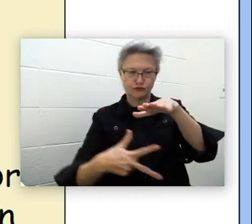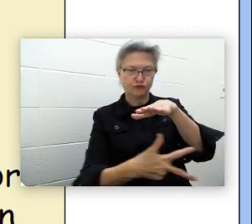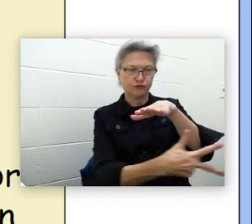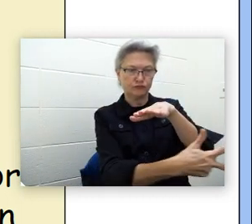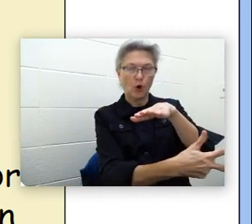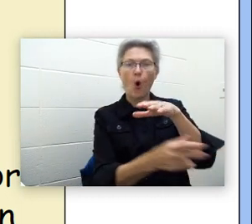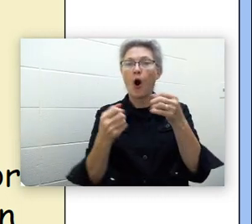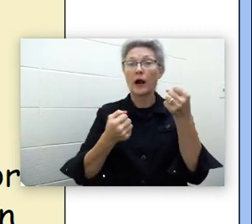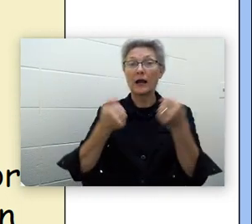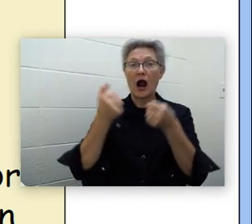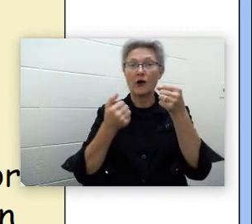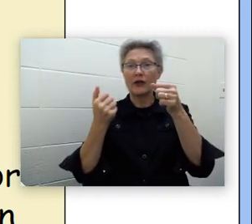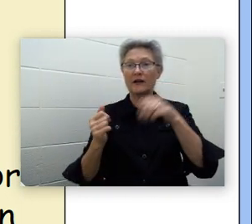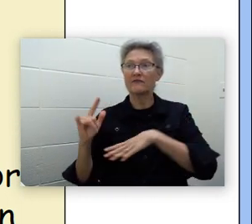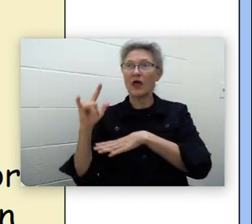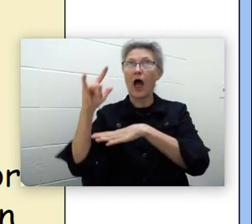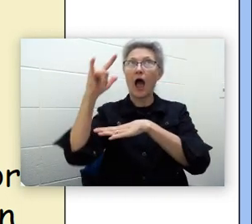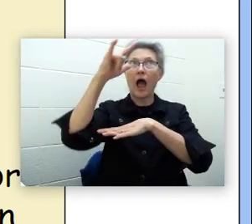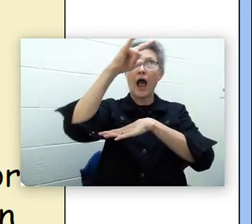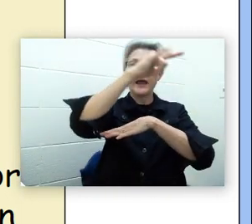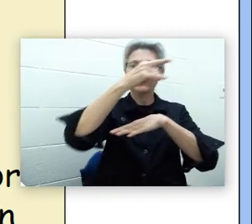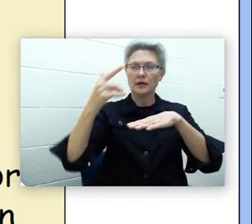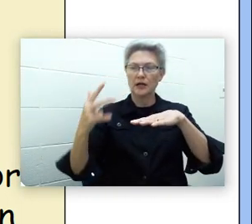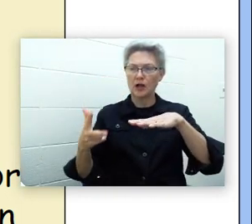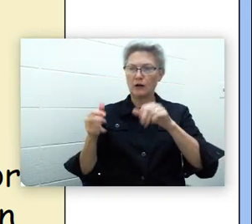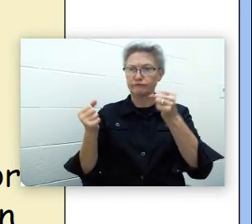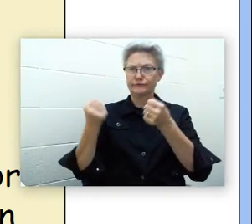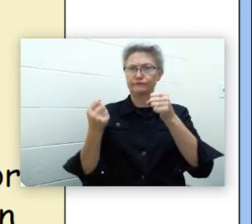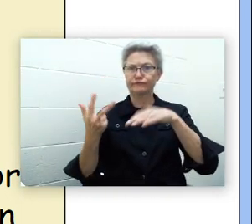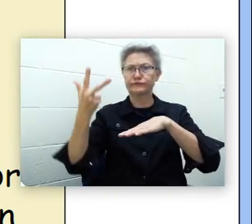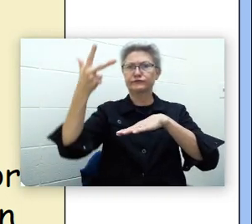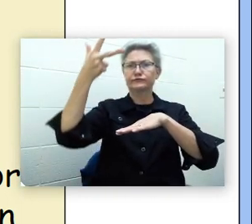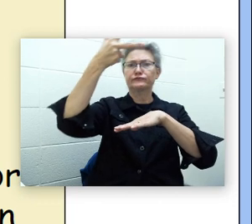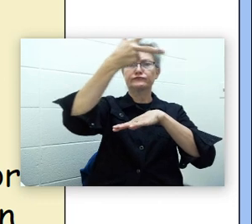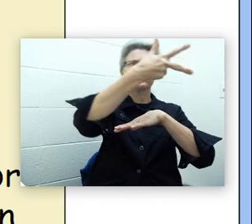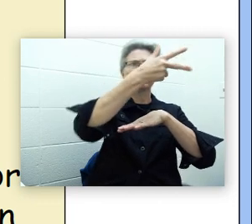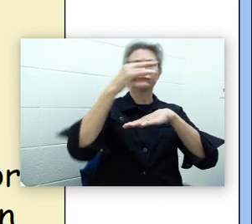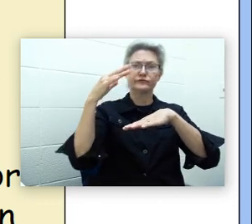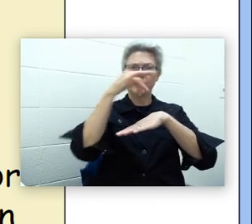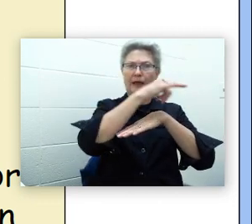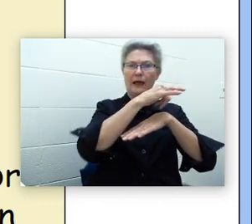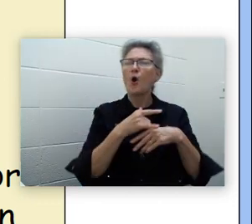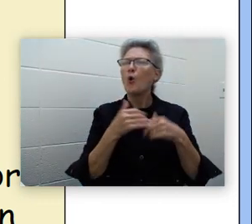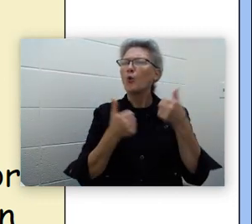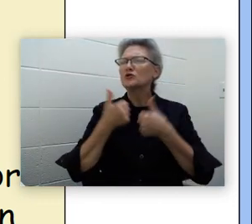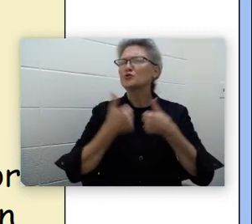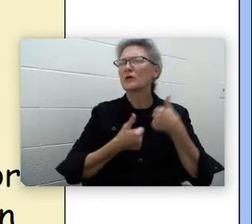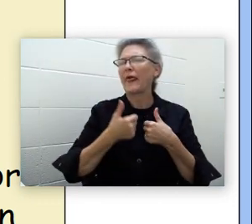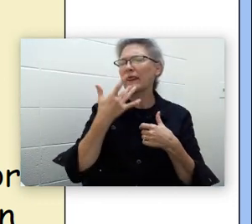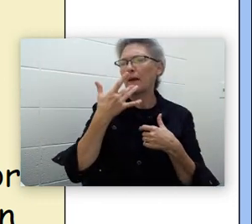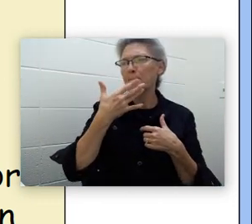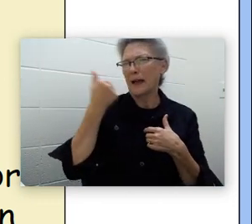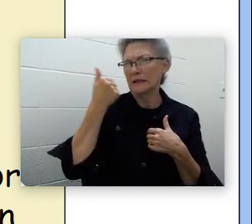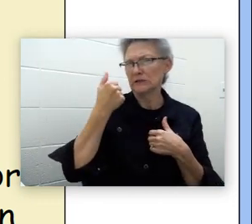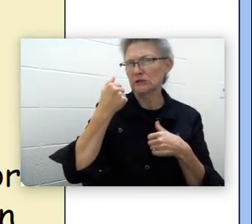fly? I'm really going to think about which one I think would best work in my